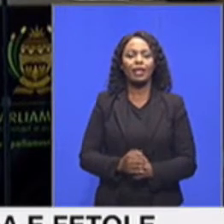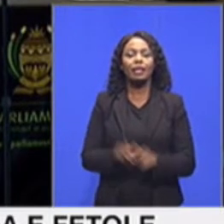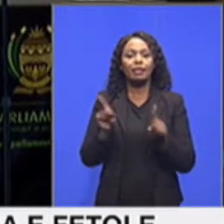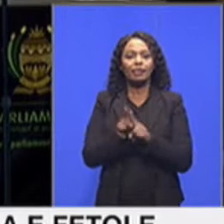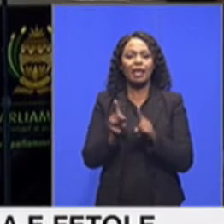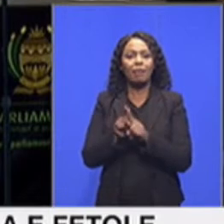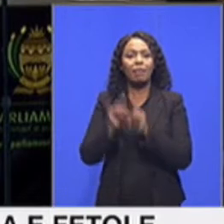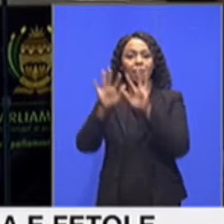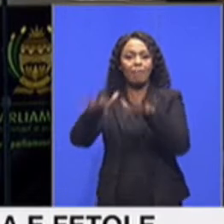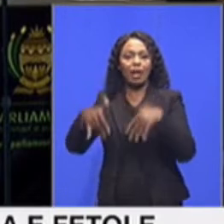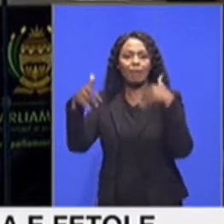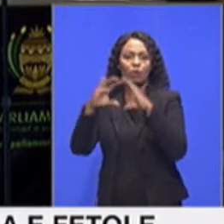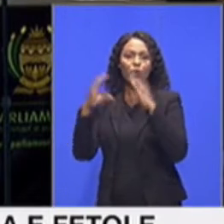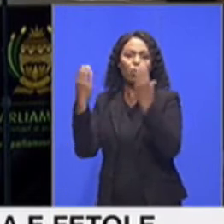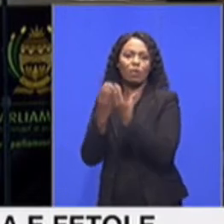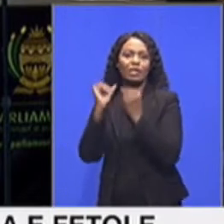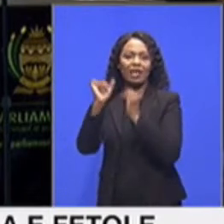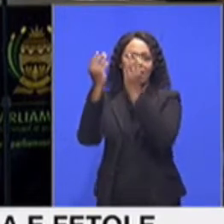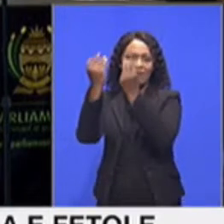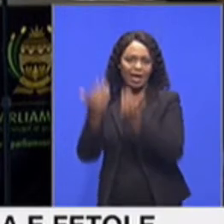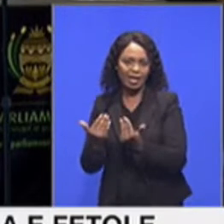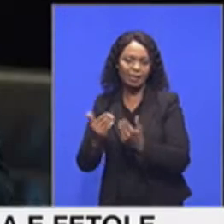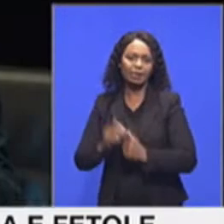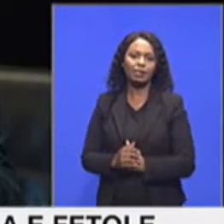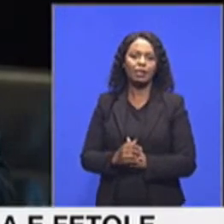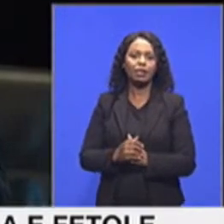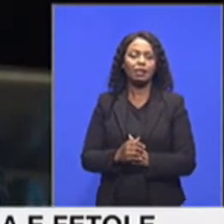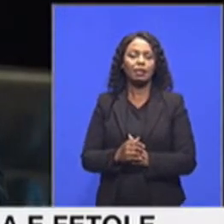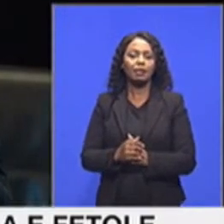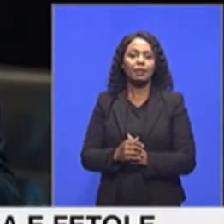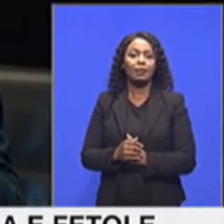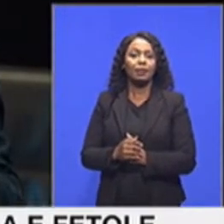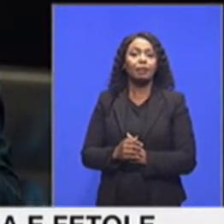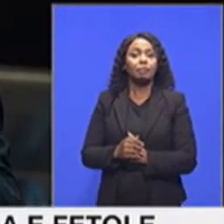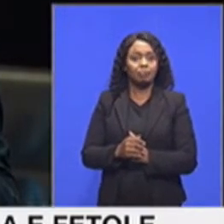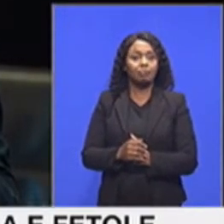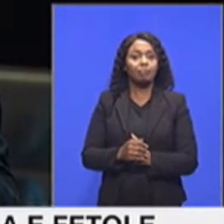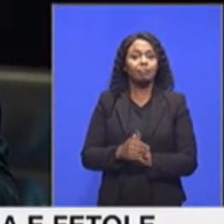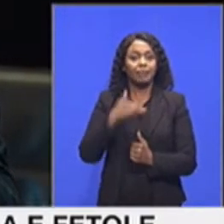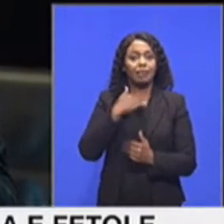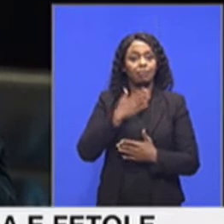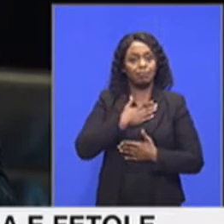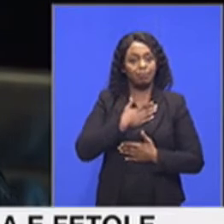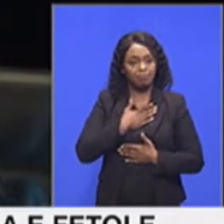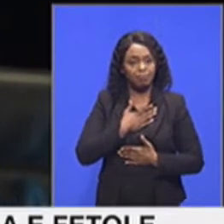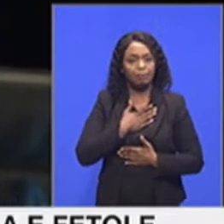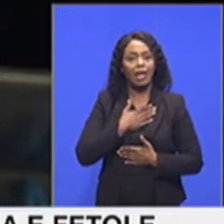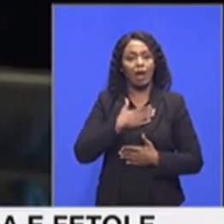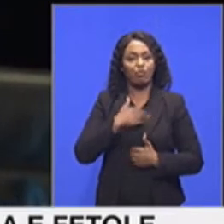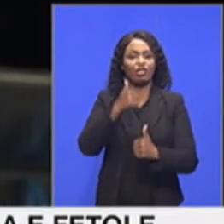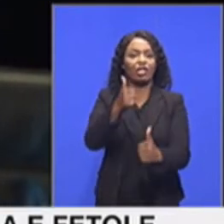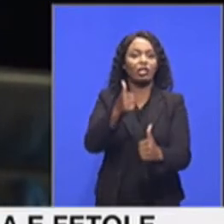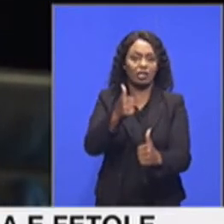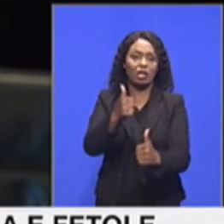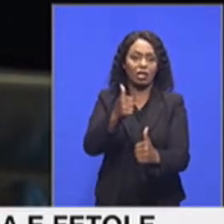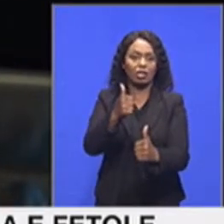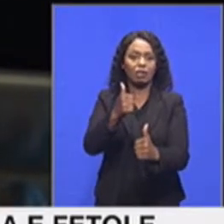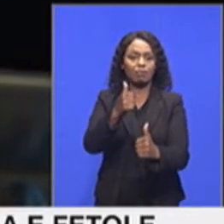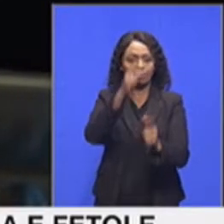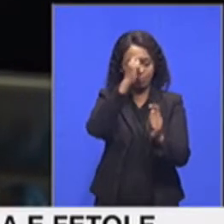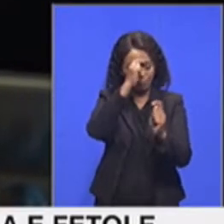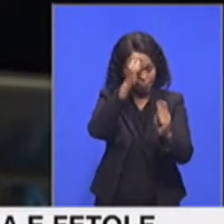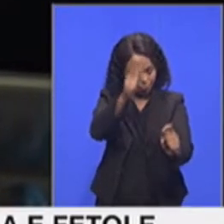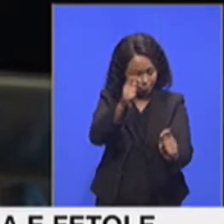Committee of Finance and Appropriation, and I express my sincere appreciation. My gratitude also